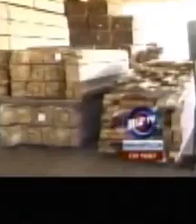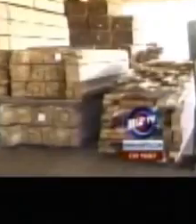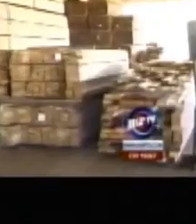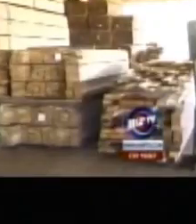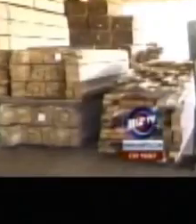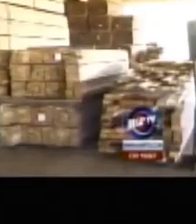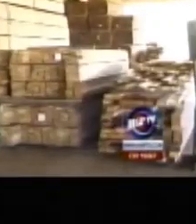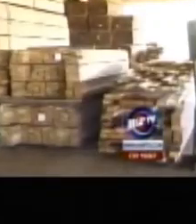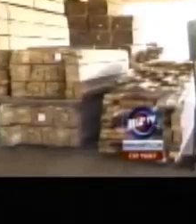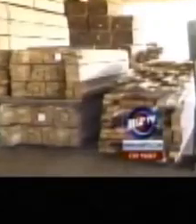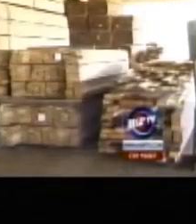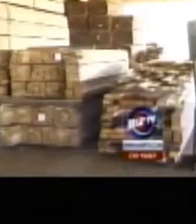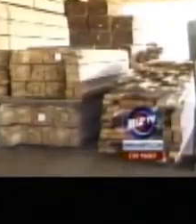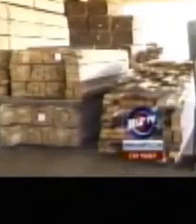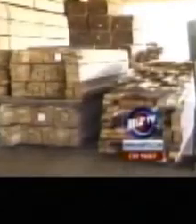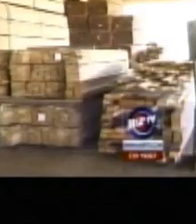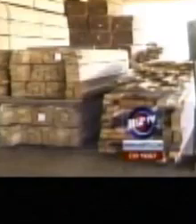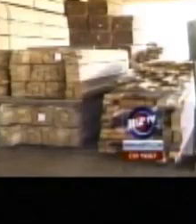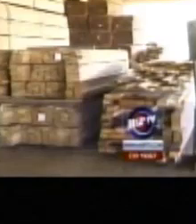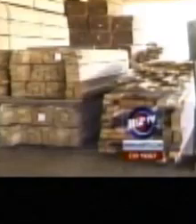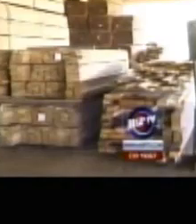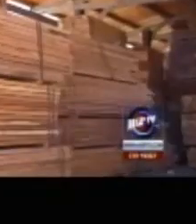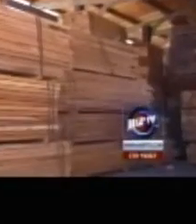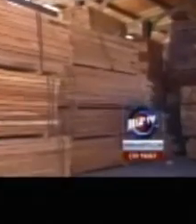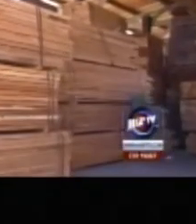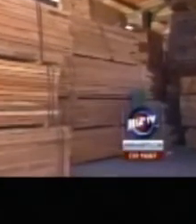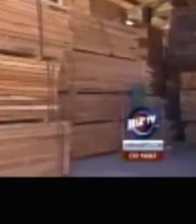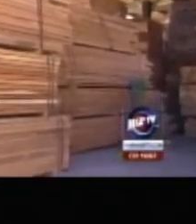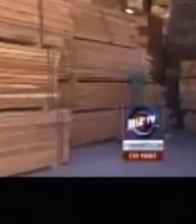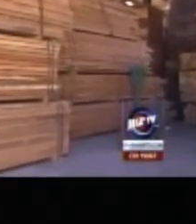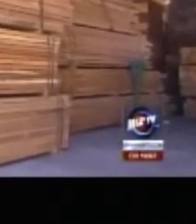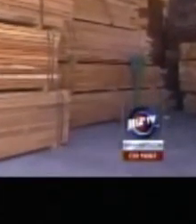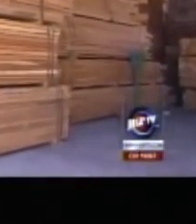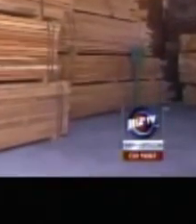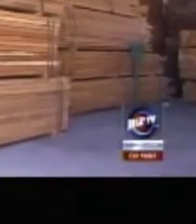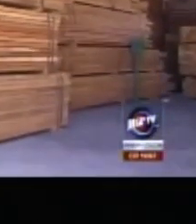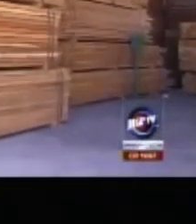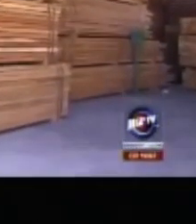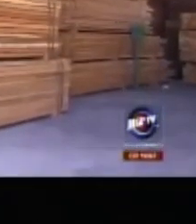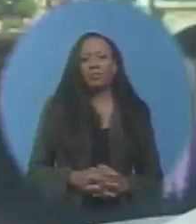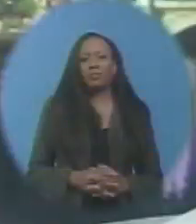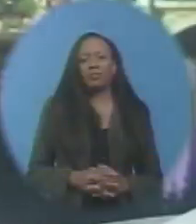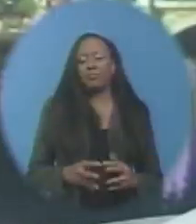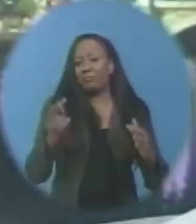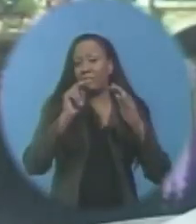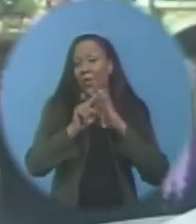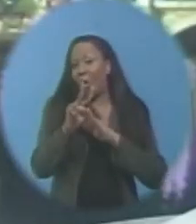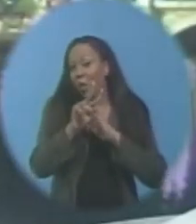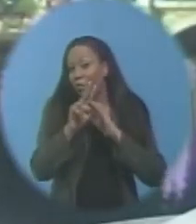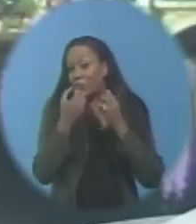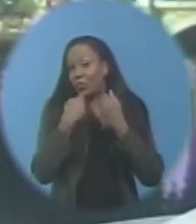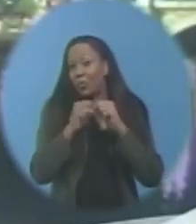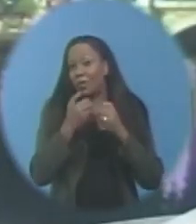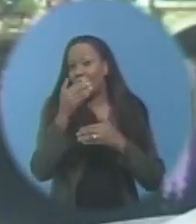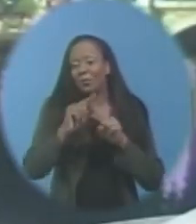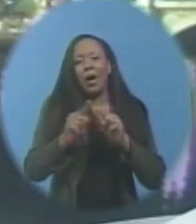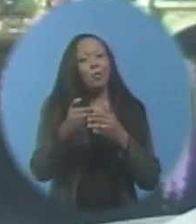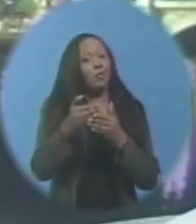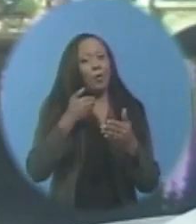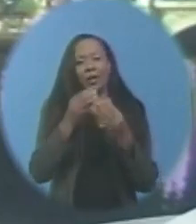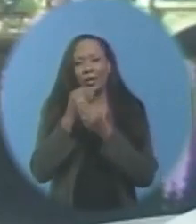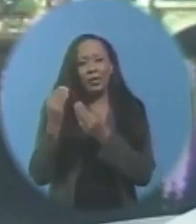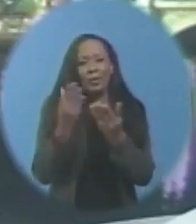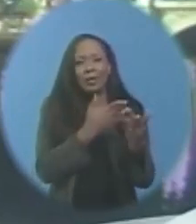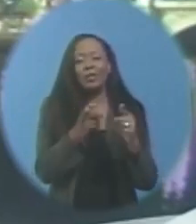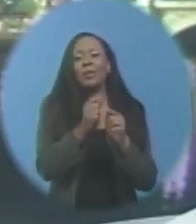year. This represents a massive 65% decline. A glimpse into the world of sports is just